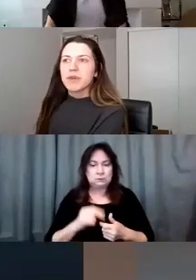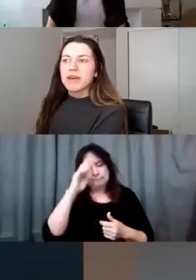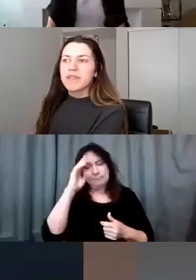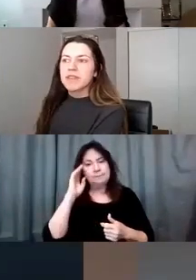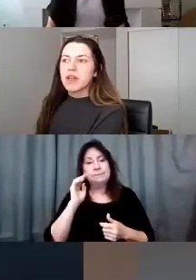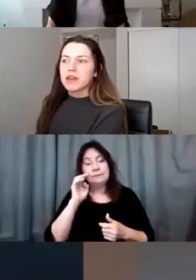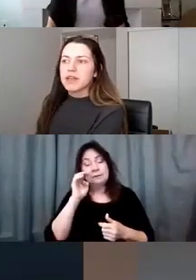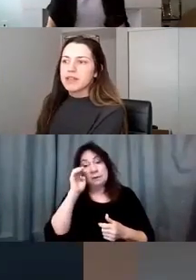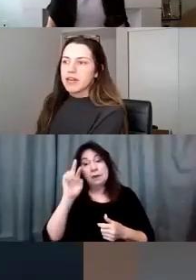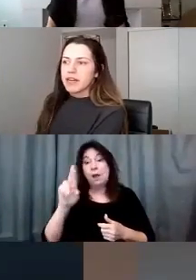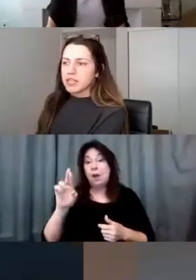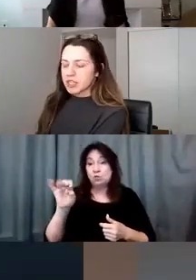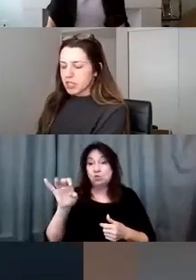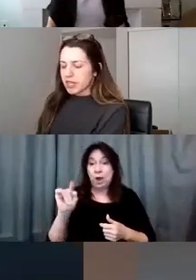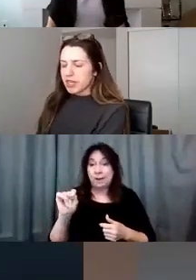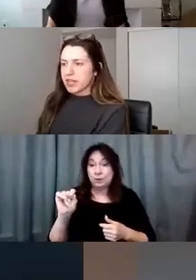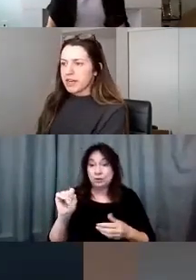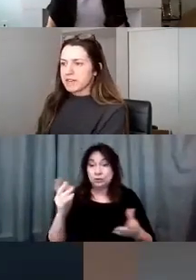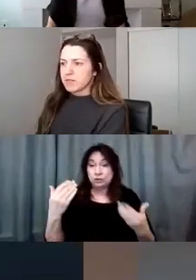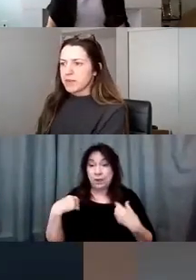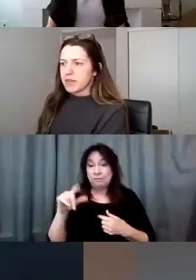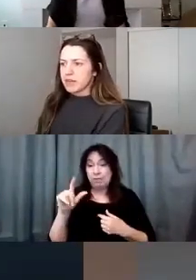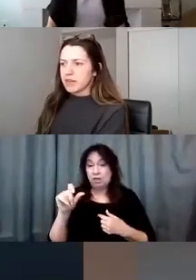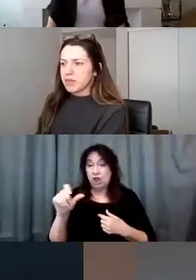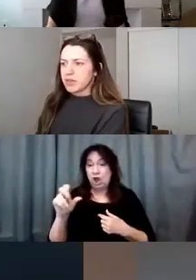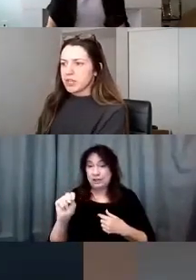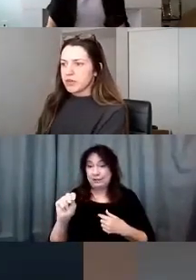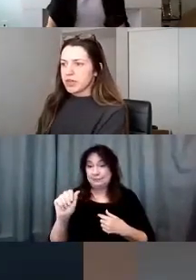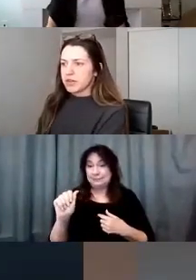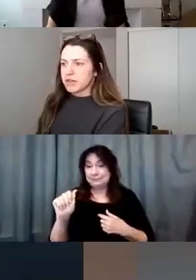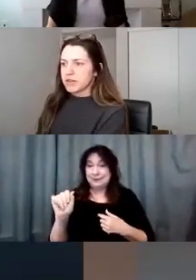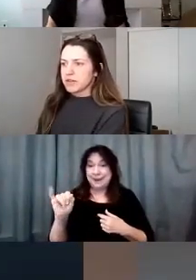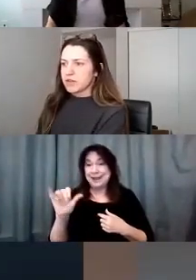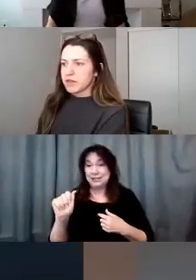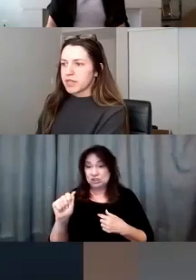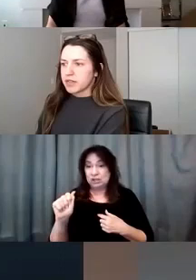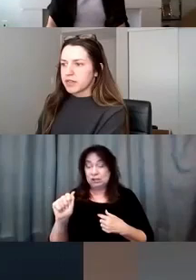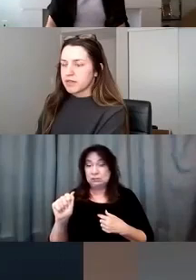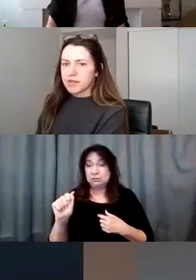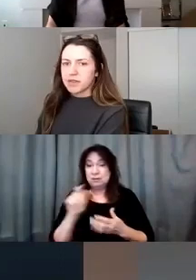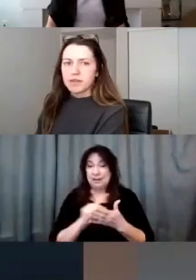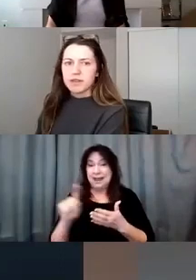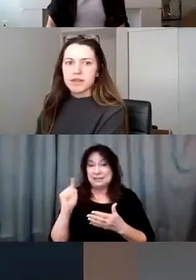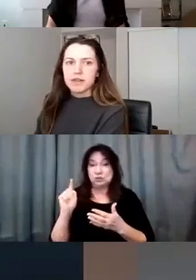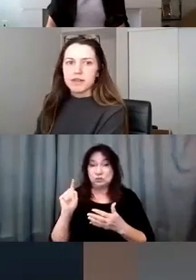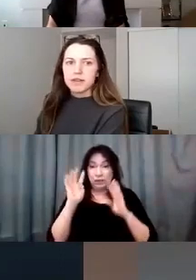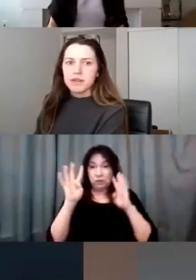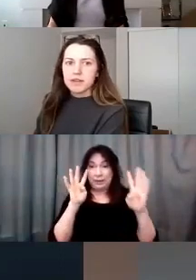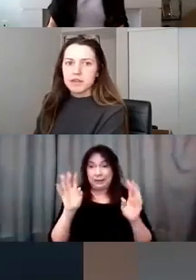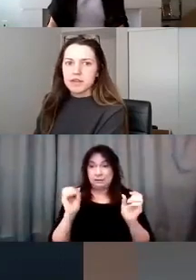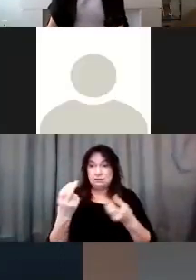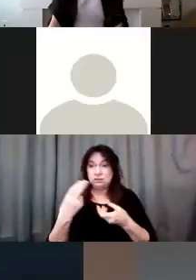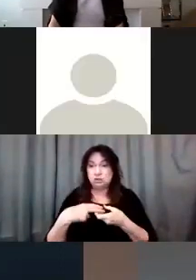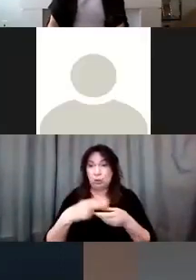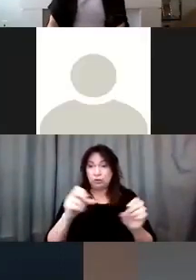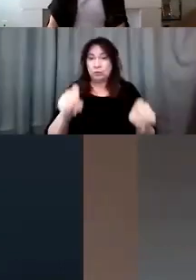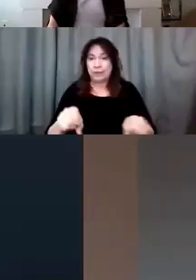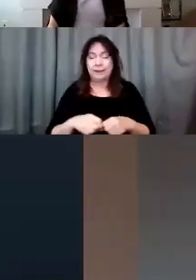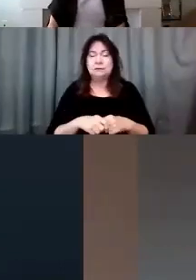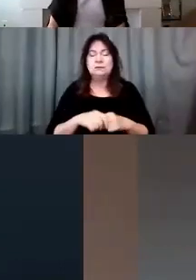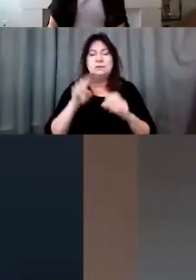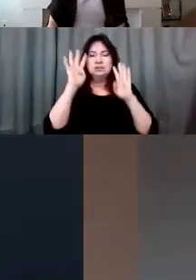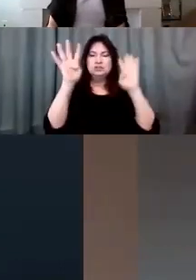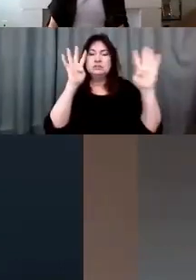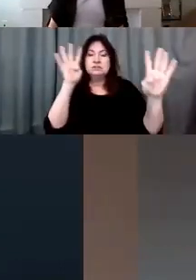Robert, if you have the login that Asia created last week, you could join over here as well. And then just imagine I'm